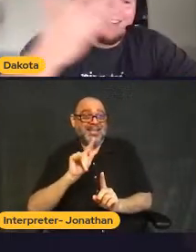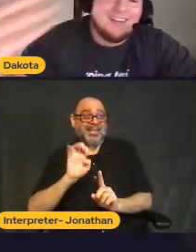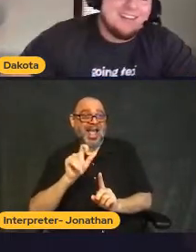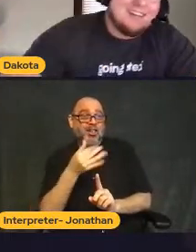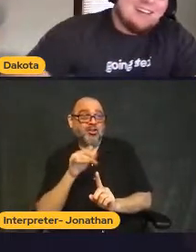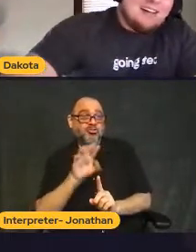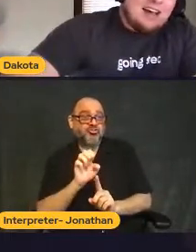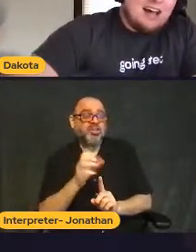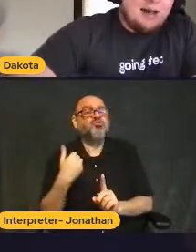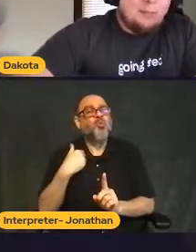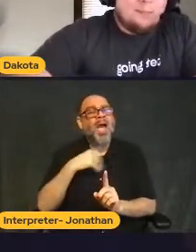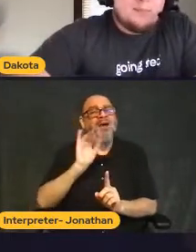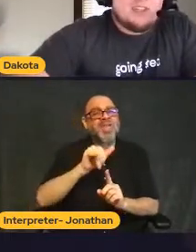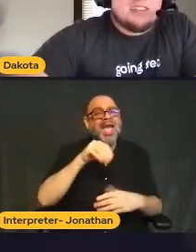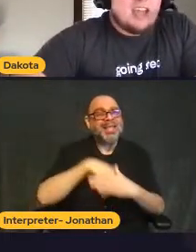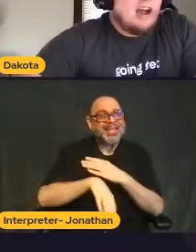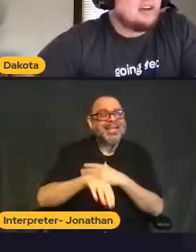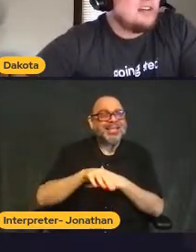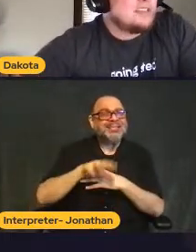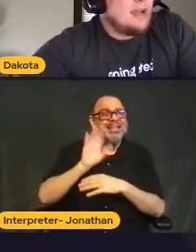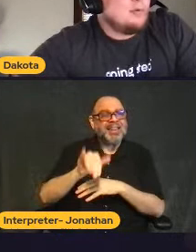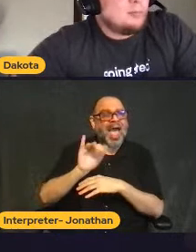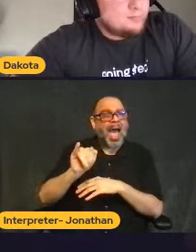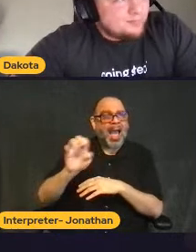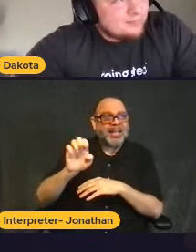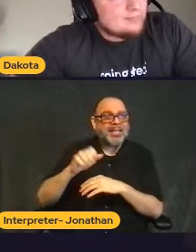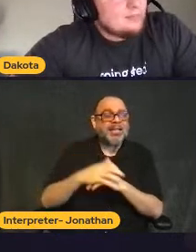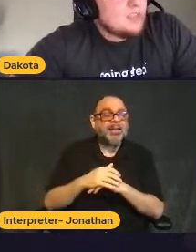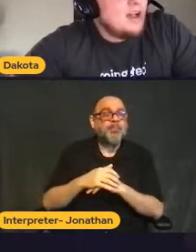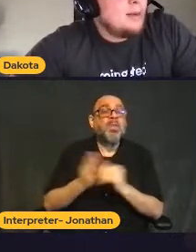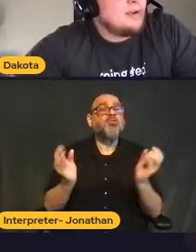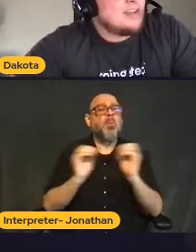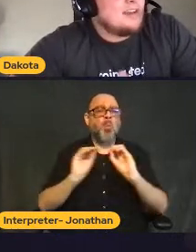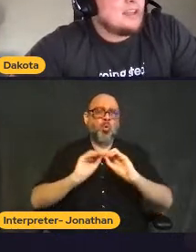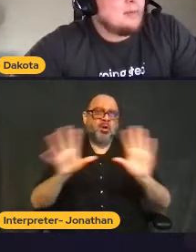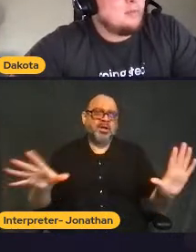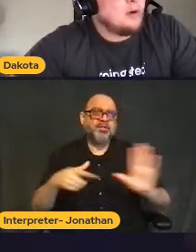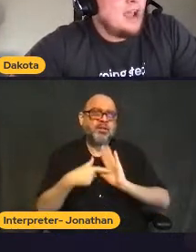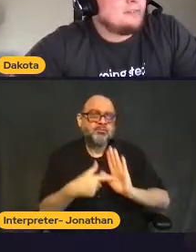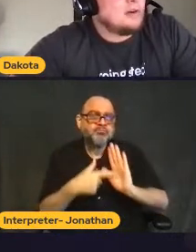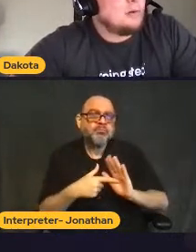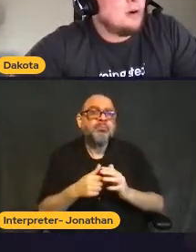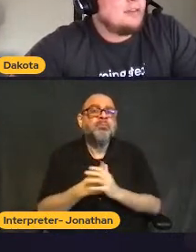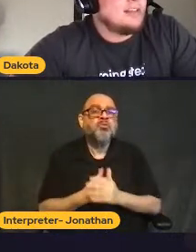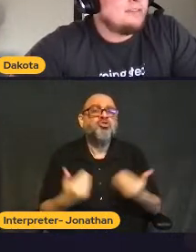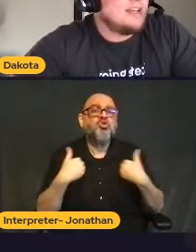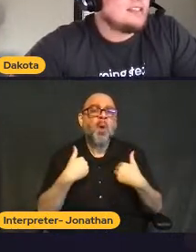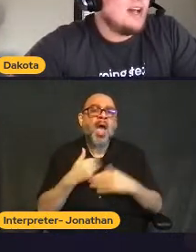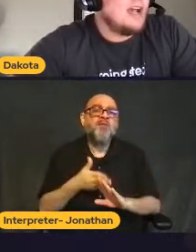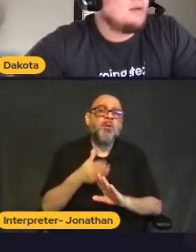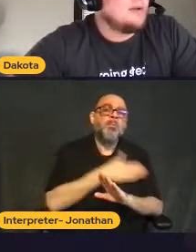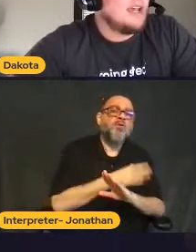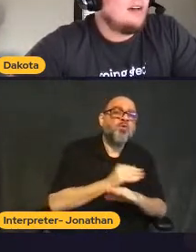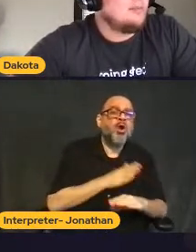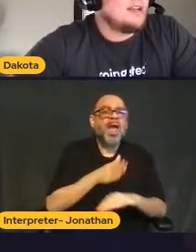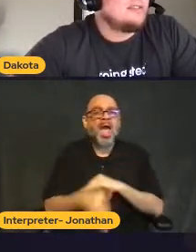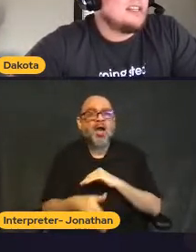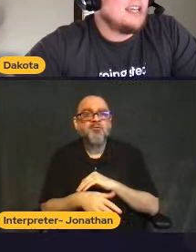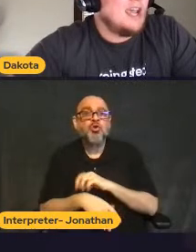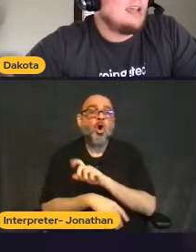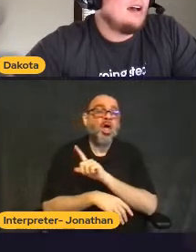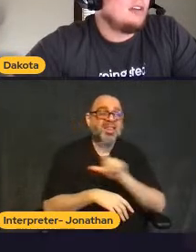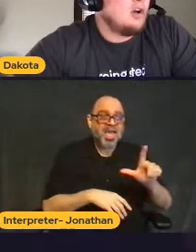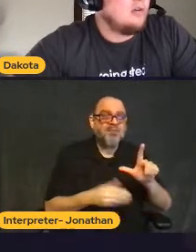IDE. Just as a concrete example, we have kind of like a before and after, where on the left-hand side, we have a bit